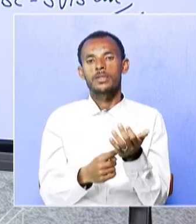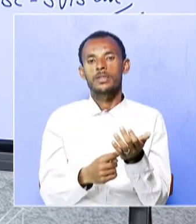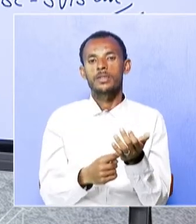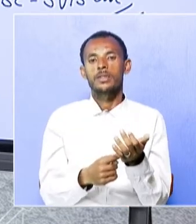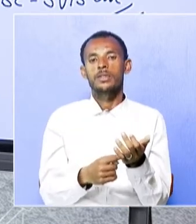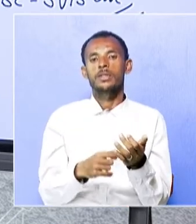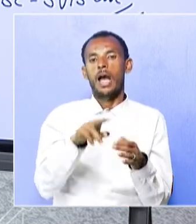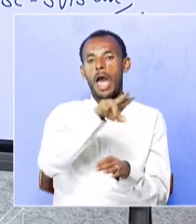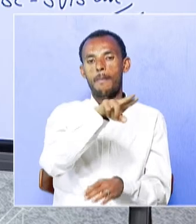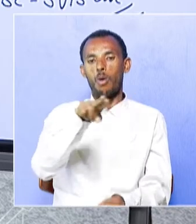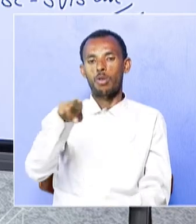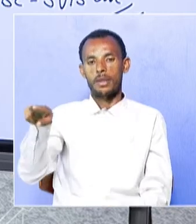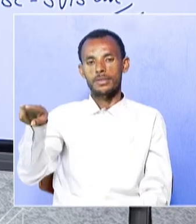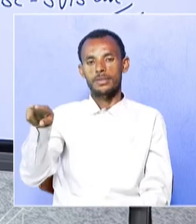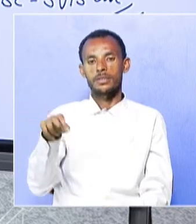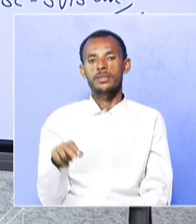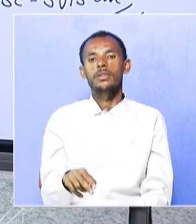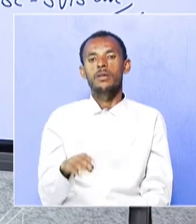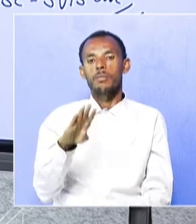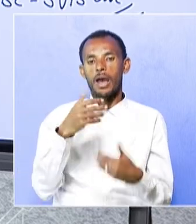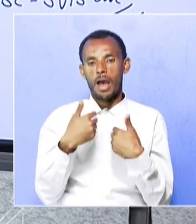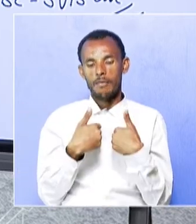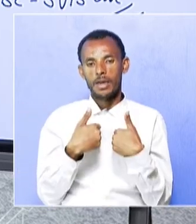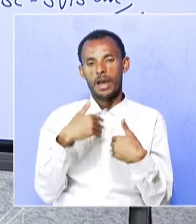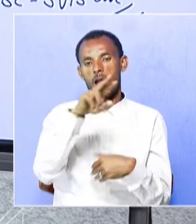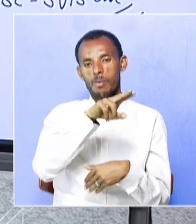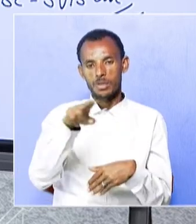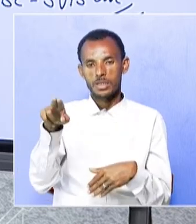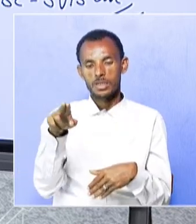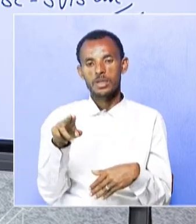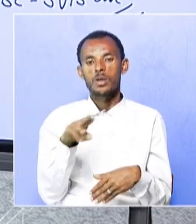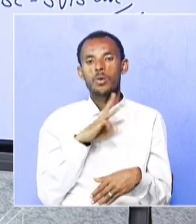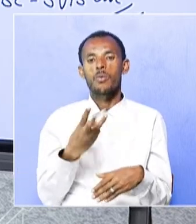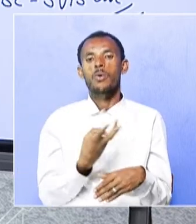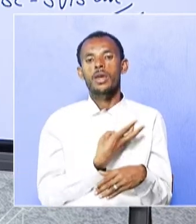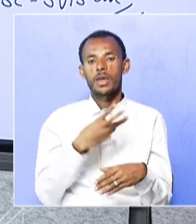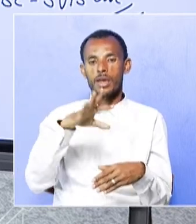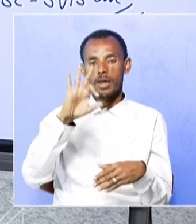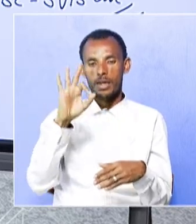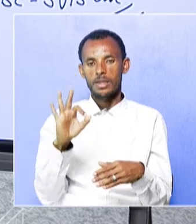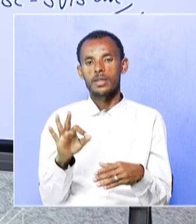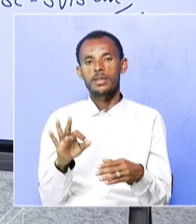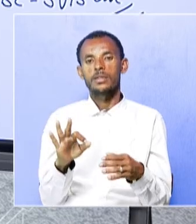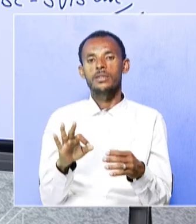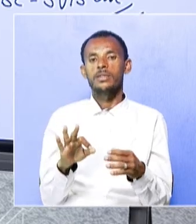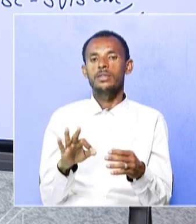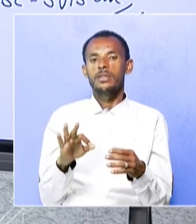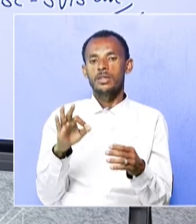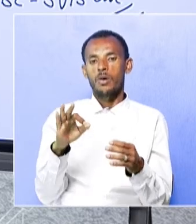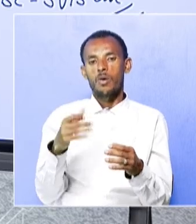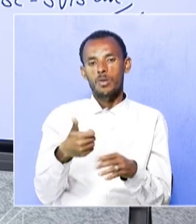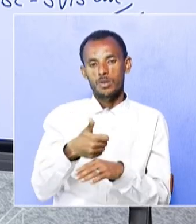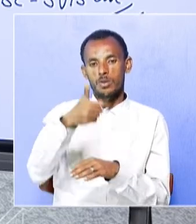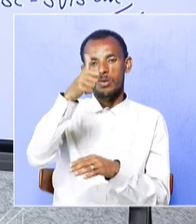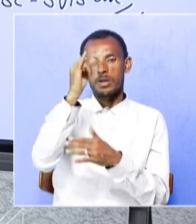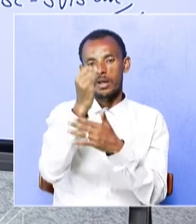the hypotenuse. Okay, by having only the hypotenuse, if you have a certain altitude